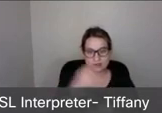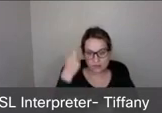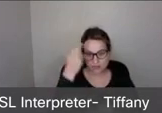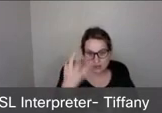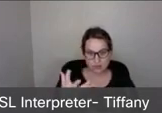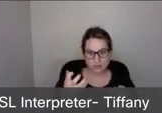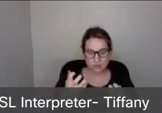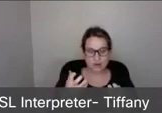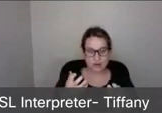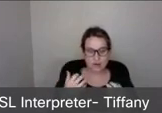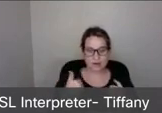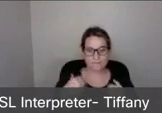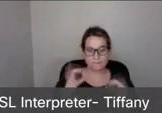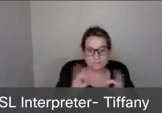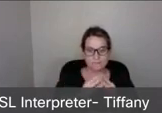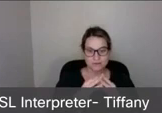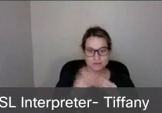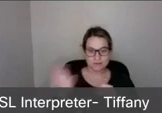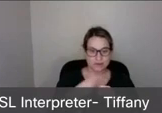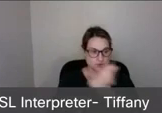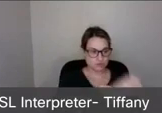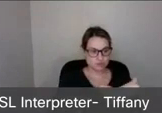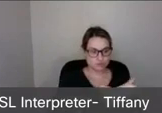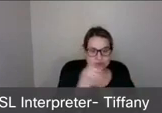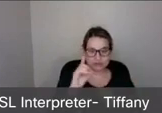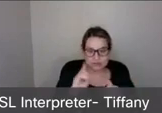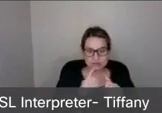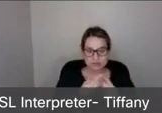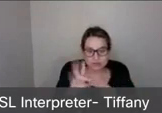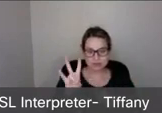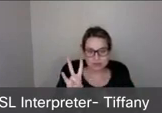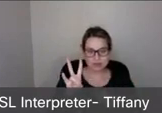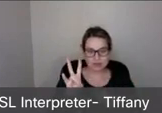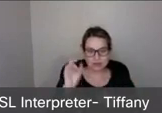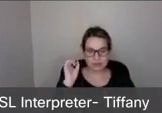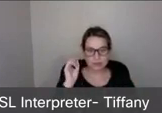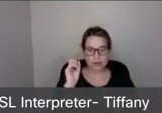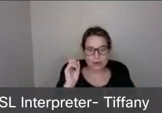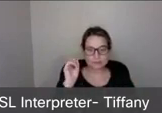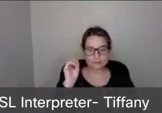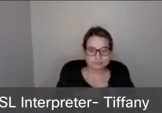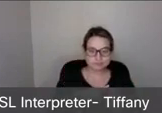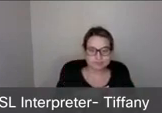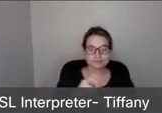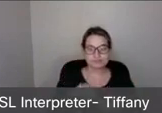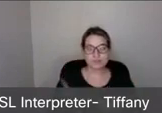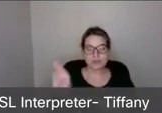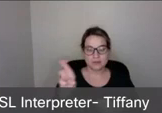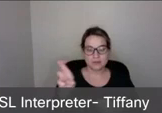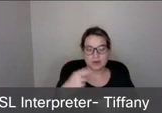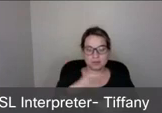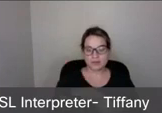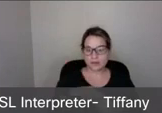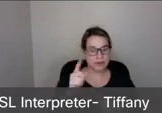put Flagstaff into District 7 is because they want to dilute the Republican vote. And you can't have it